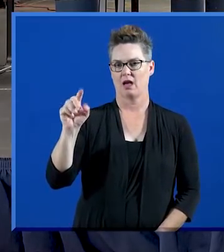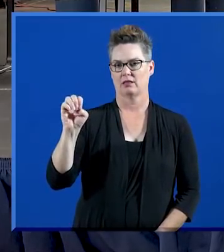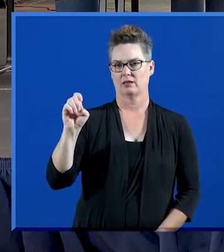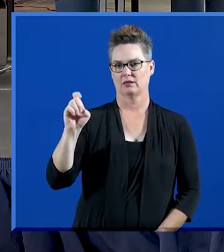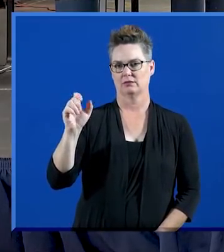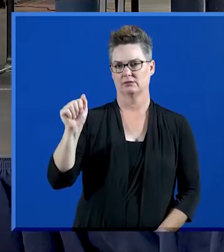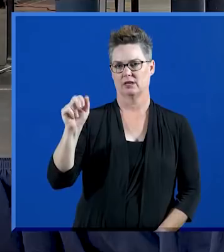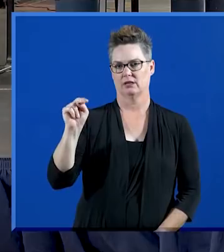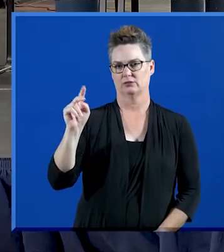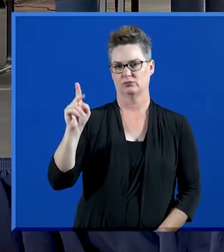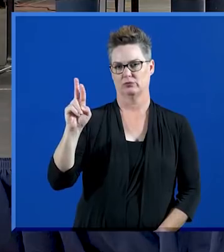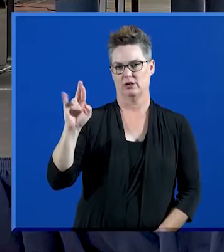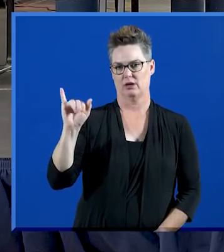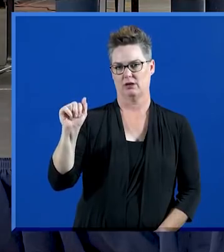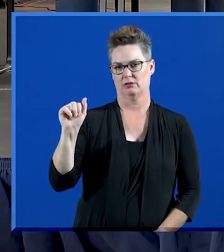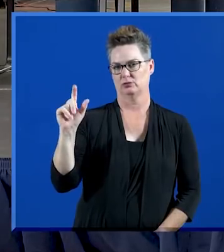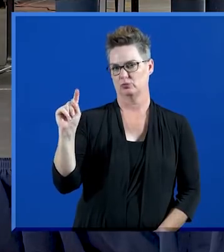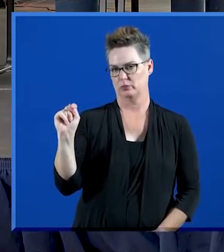Alexandria Tweed.